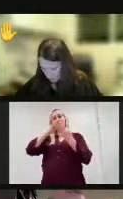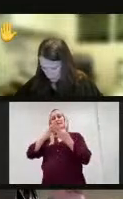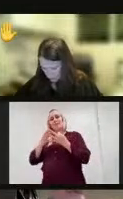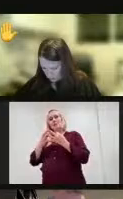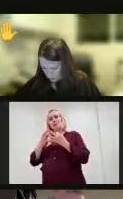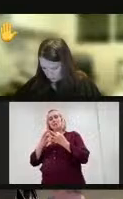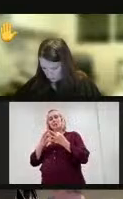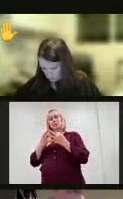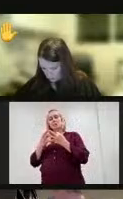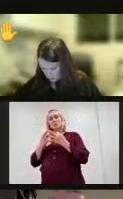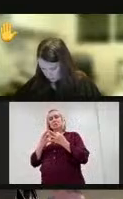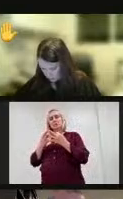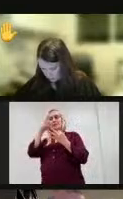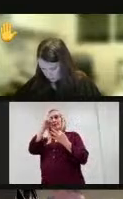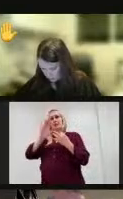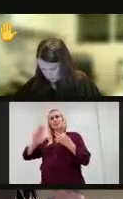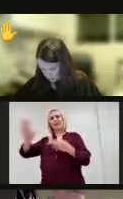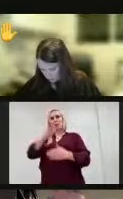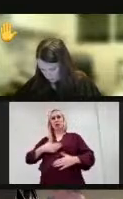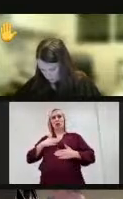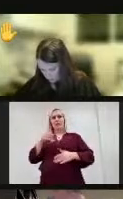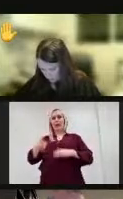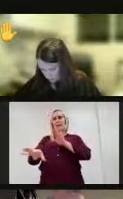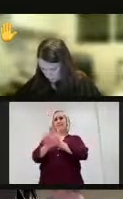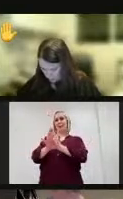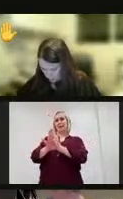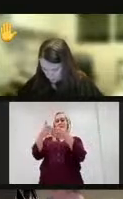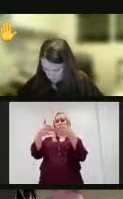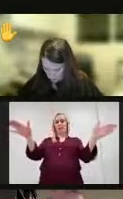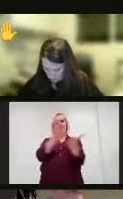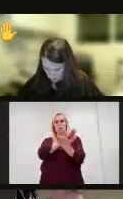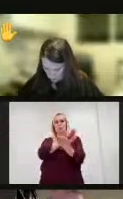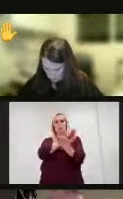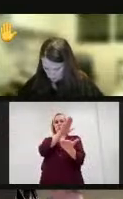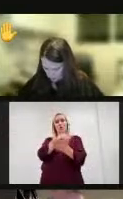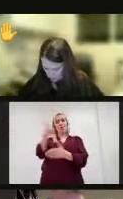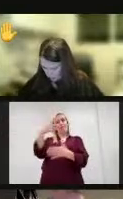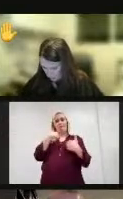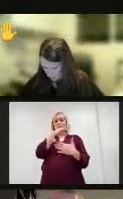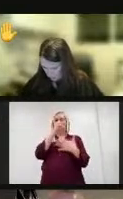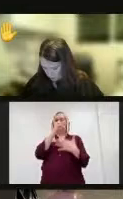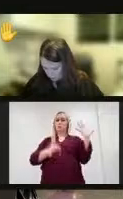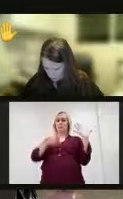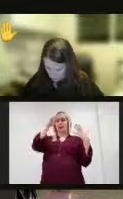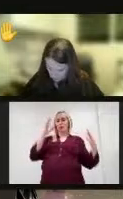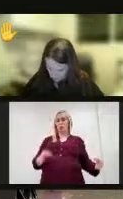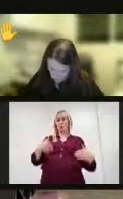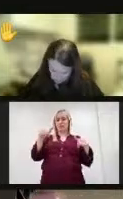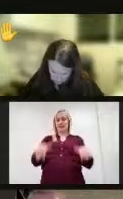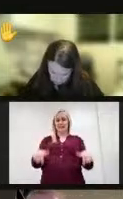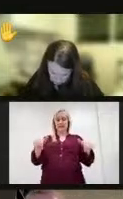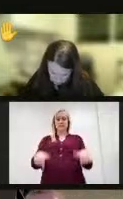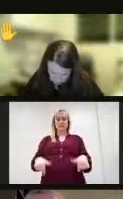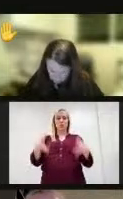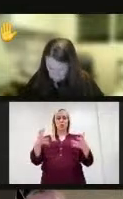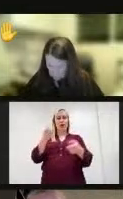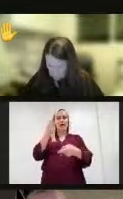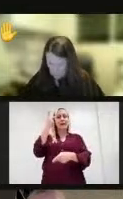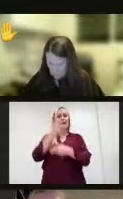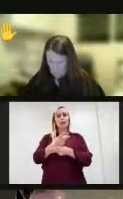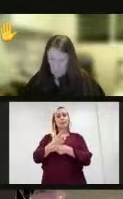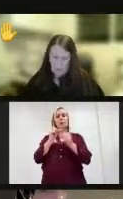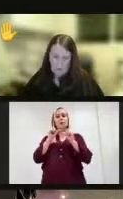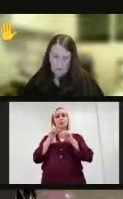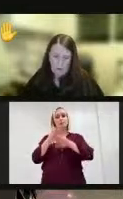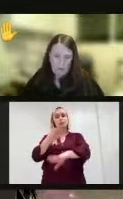thankfully, because of their generosity, they chose public schools. They had choices. They made this choice. So we want to keep that and keep doing better and